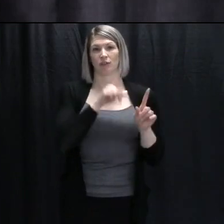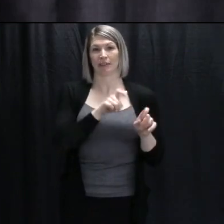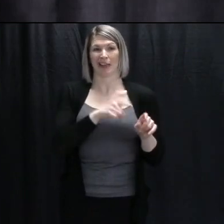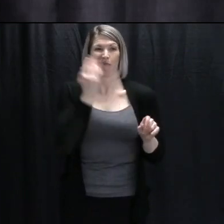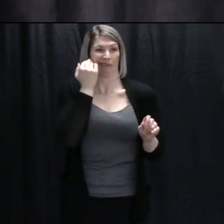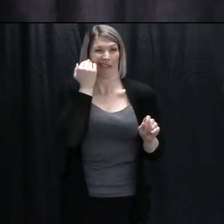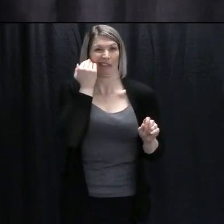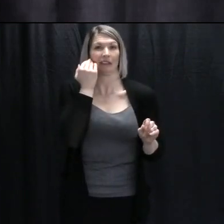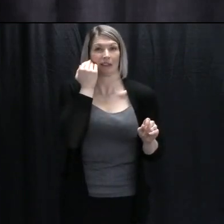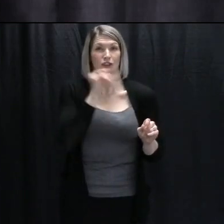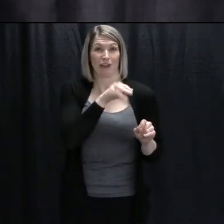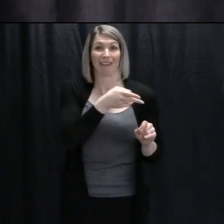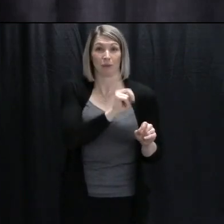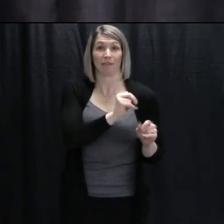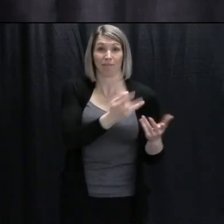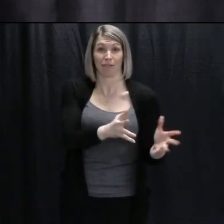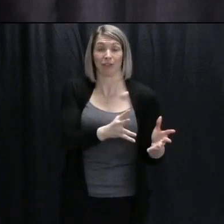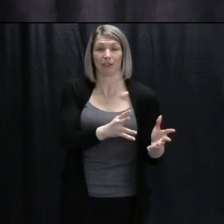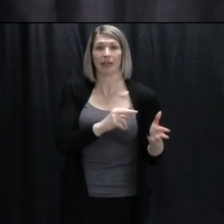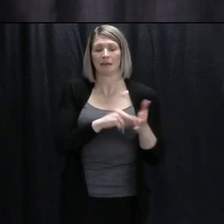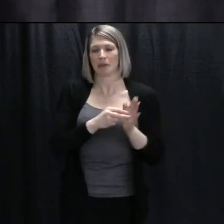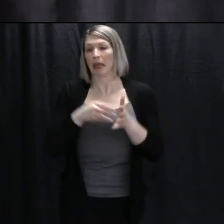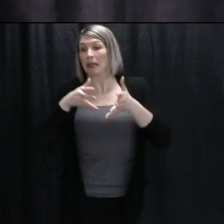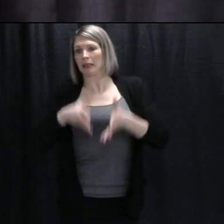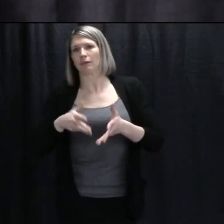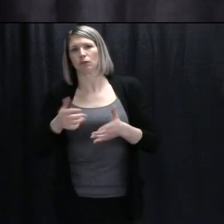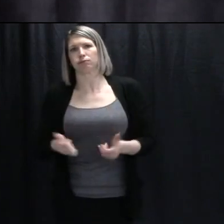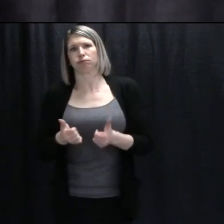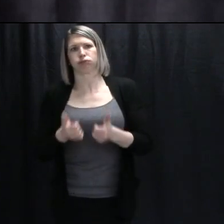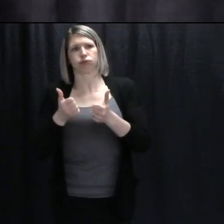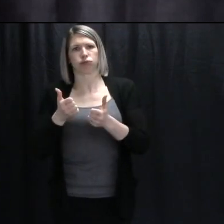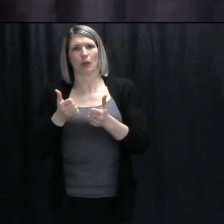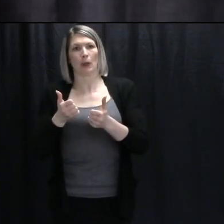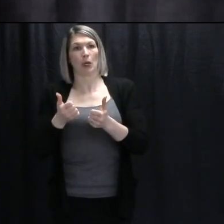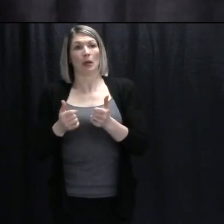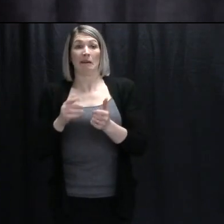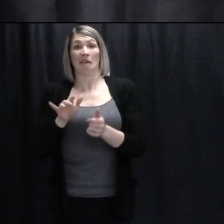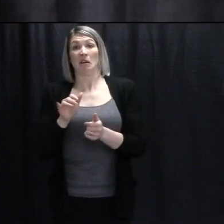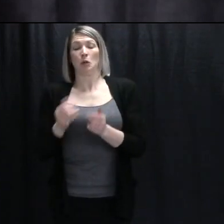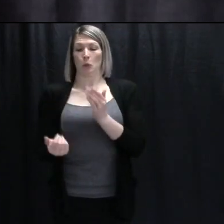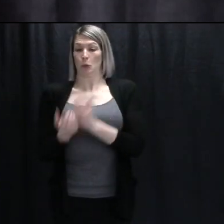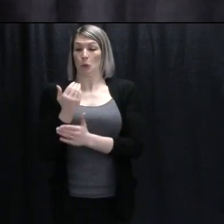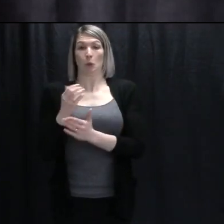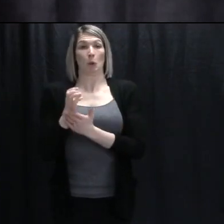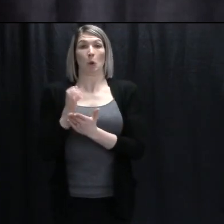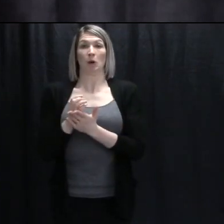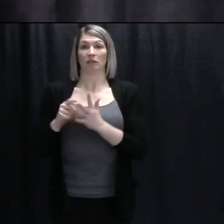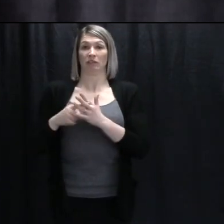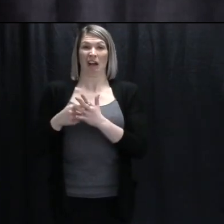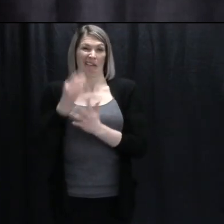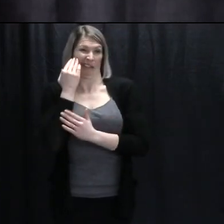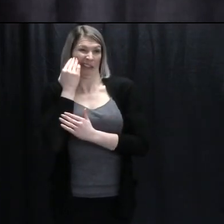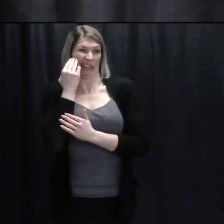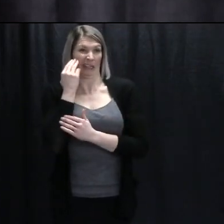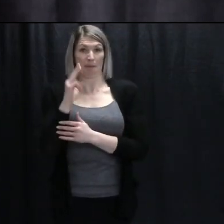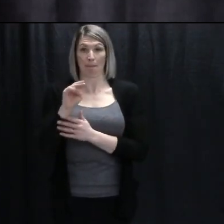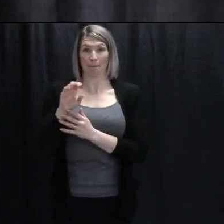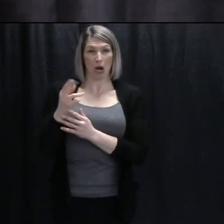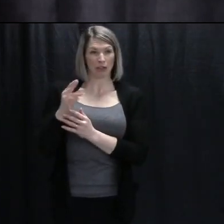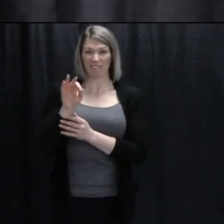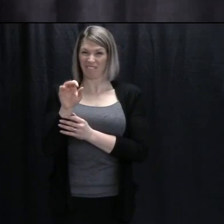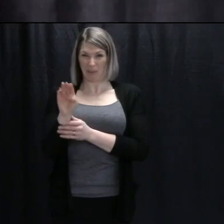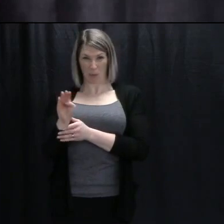of their semesterized program. And certainly we will continue to work with those students as well. I